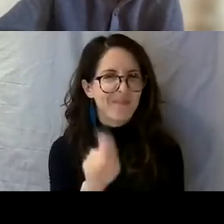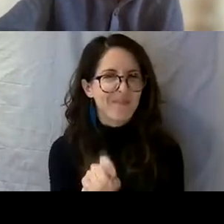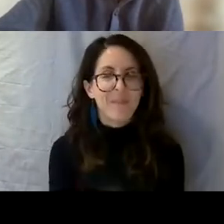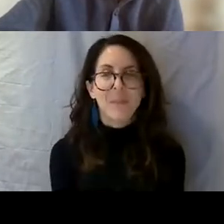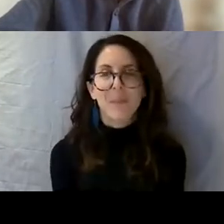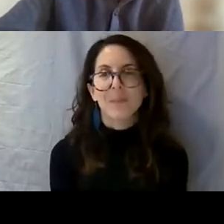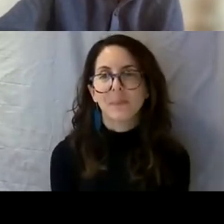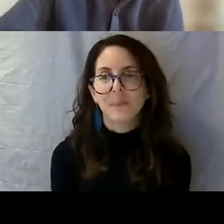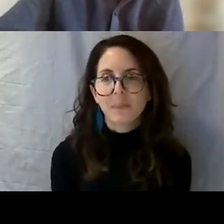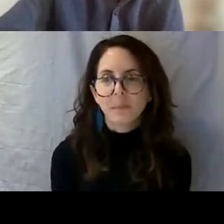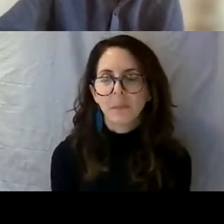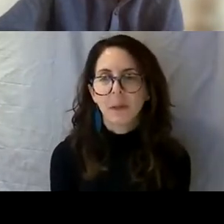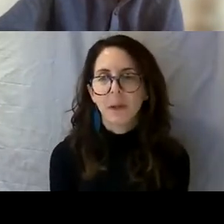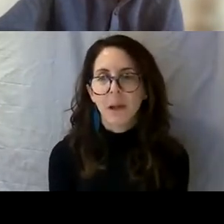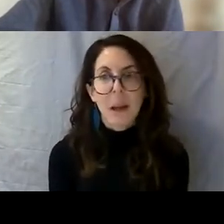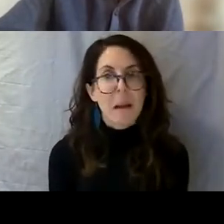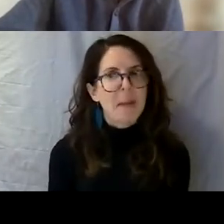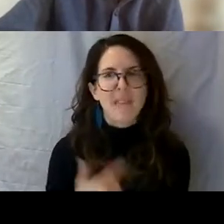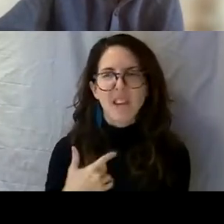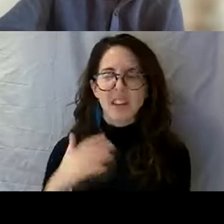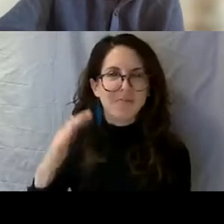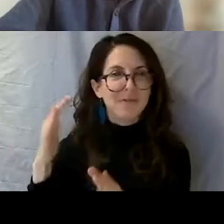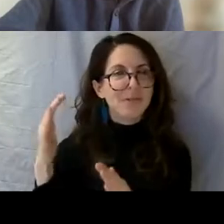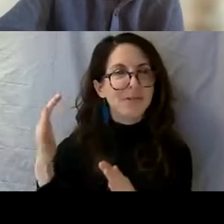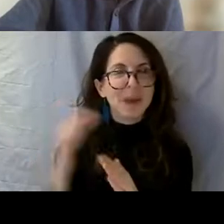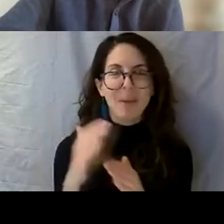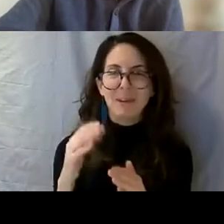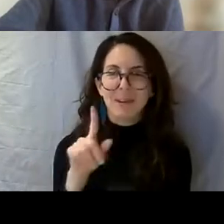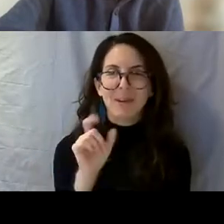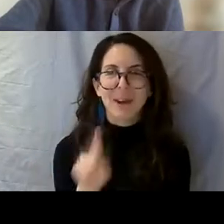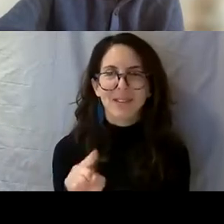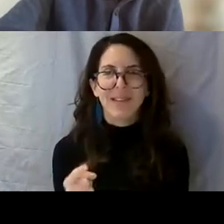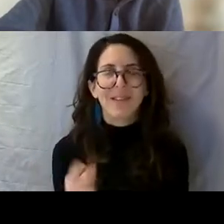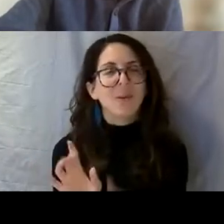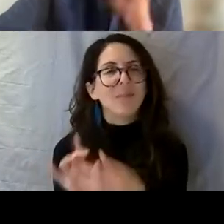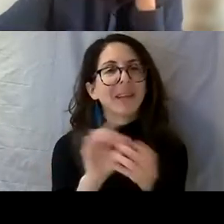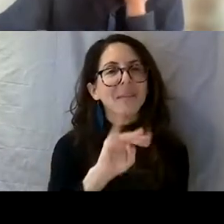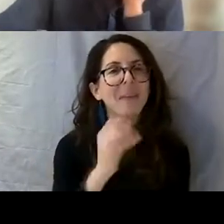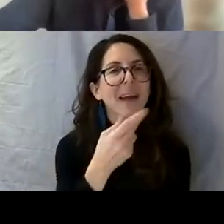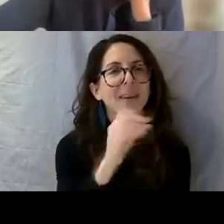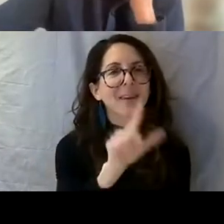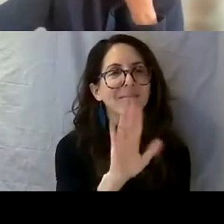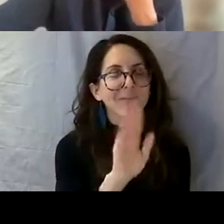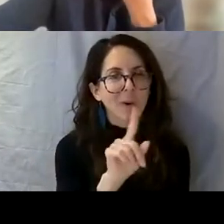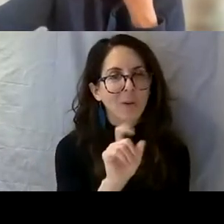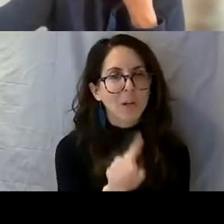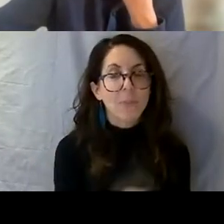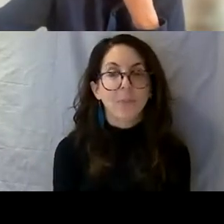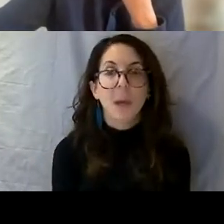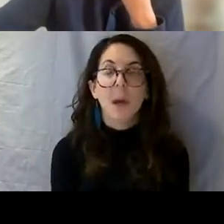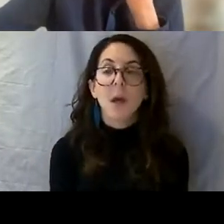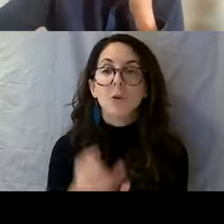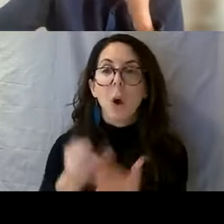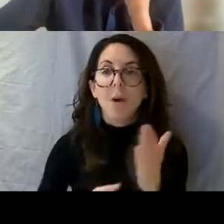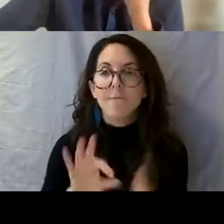does, to me, I read it as $1 million question here. And it's throwing back to something, Michael, you mentioned. So related to the new art form